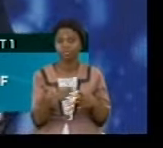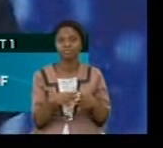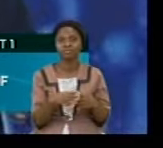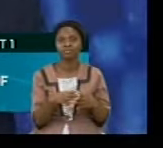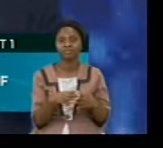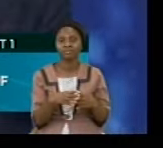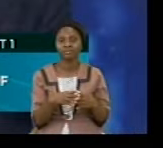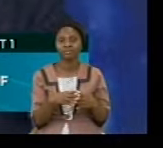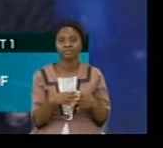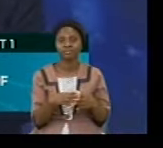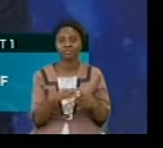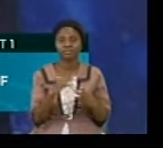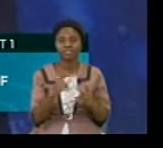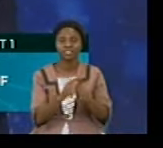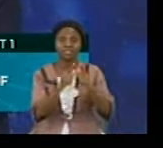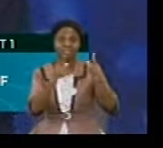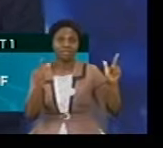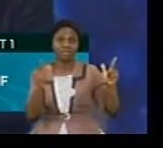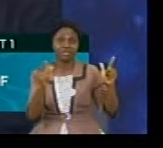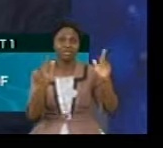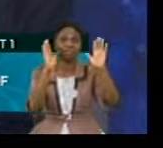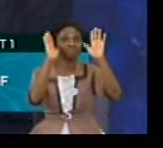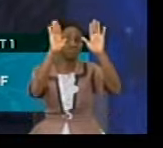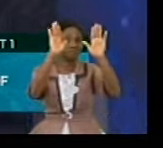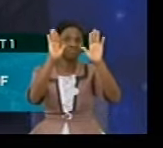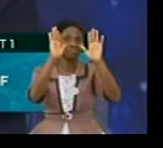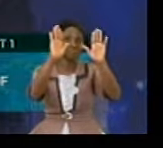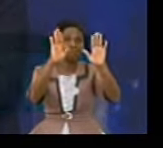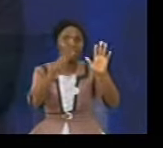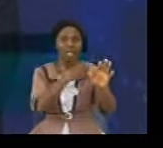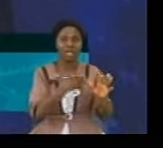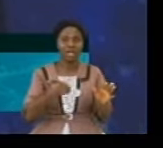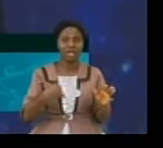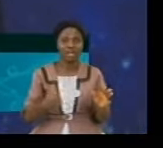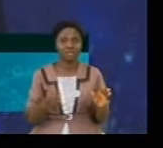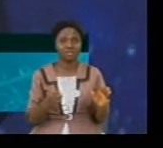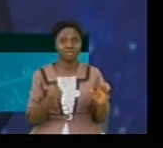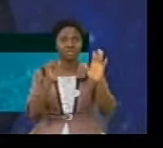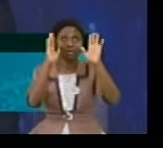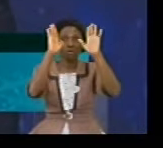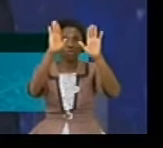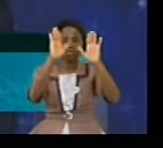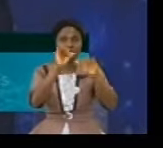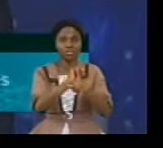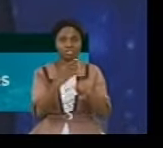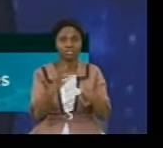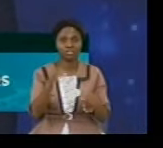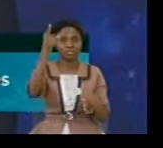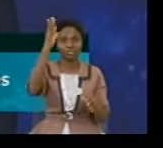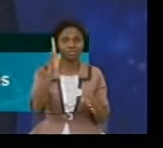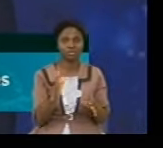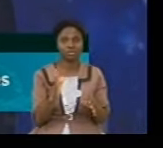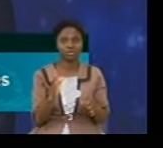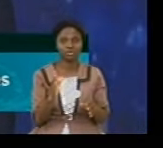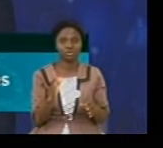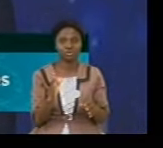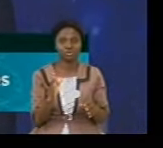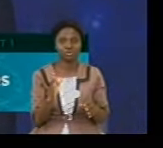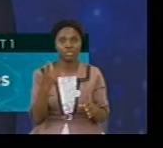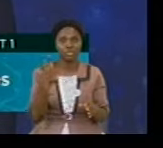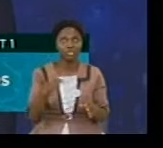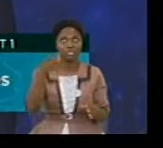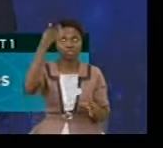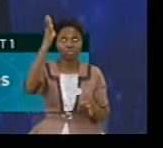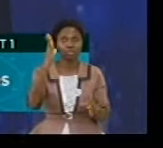the supernatural signs and wonders of God on high. The God on